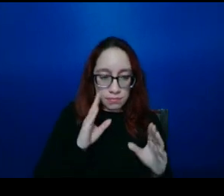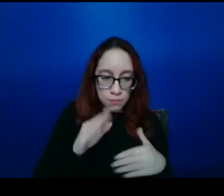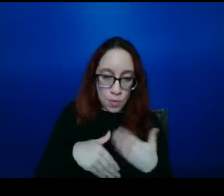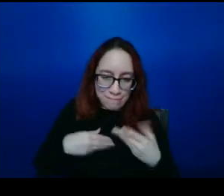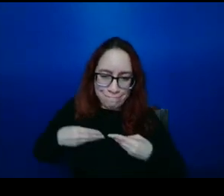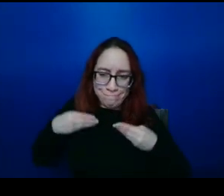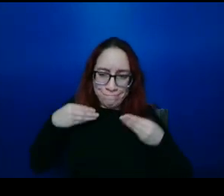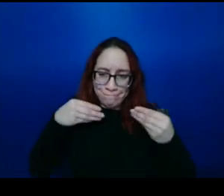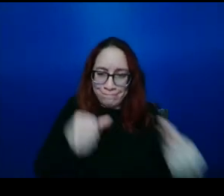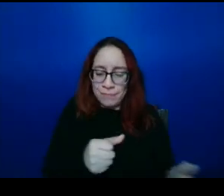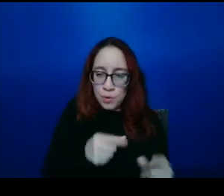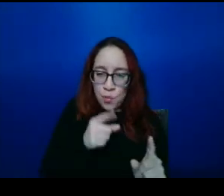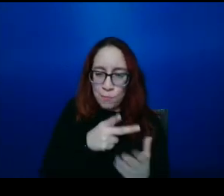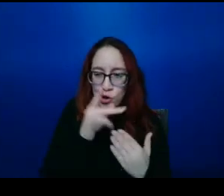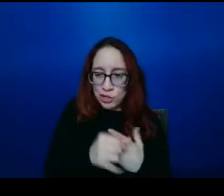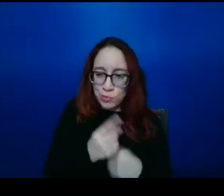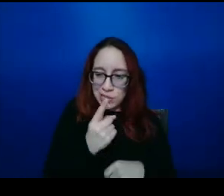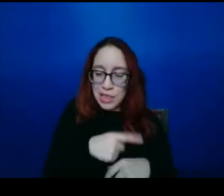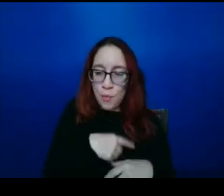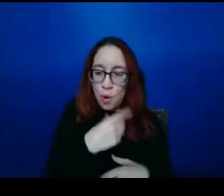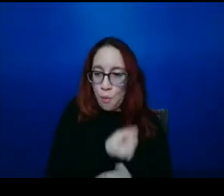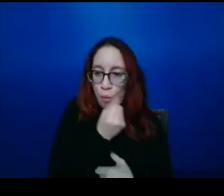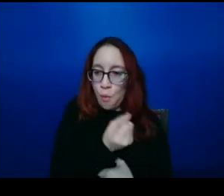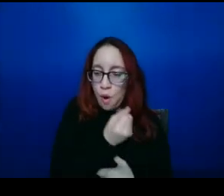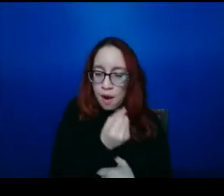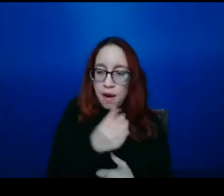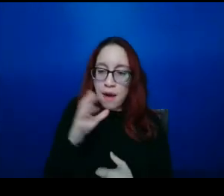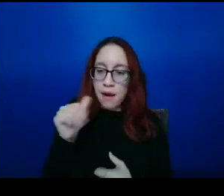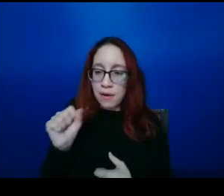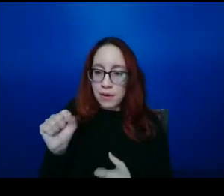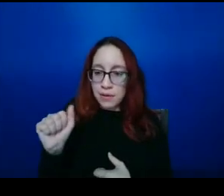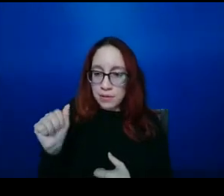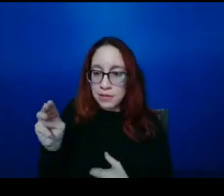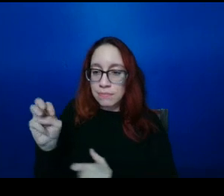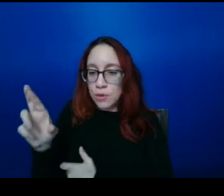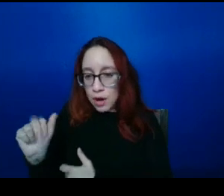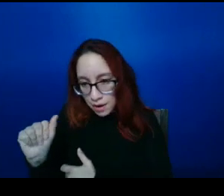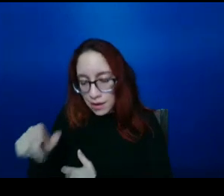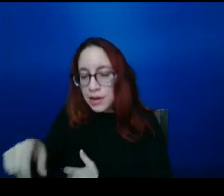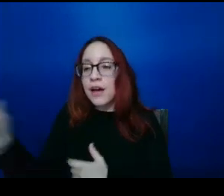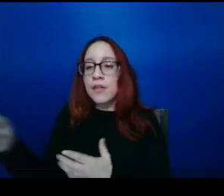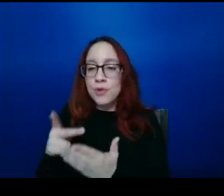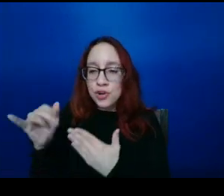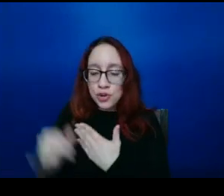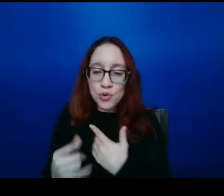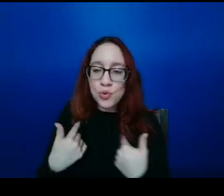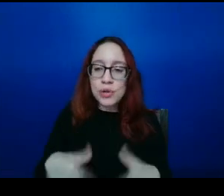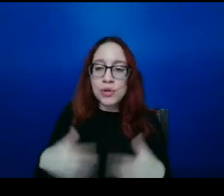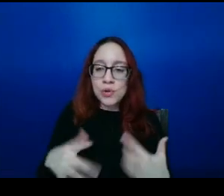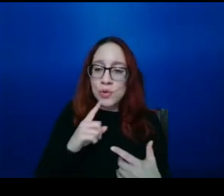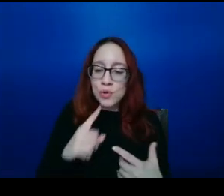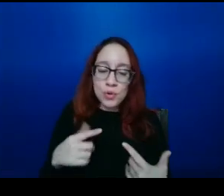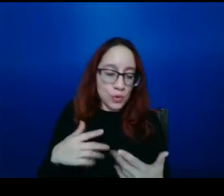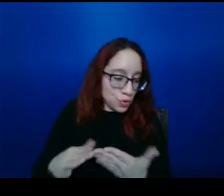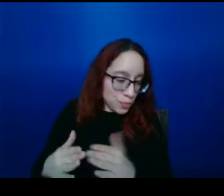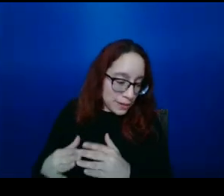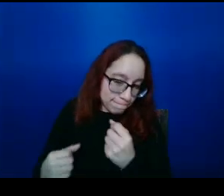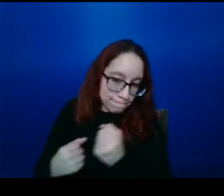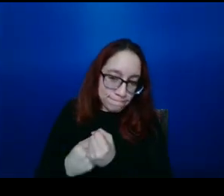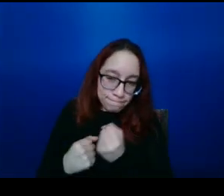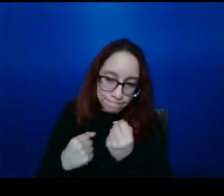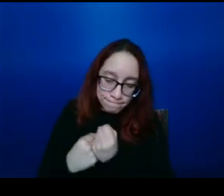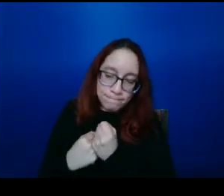into it, and we hold that project, like Casa Mara and other ones I'll show you. We're very, very community-based